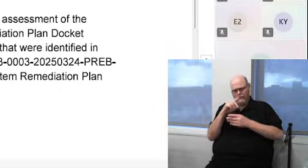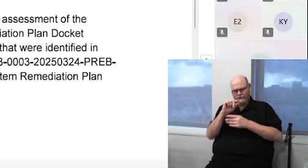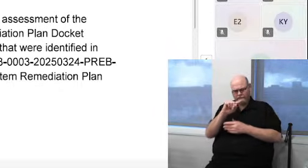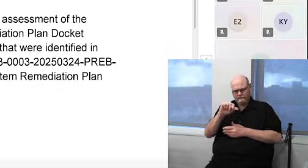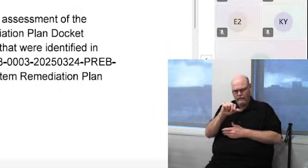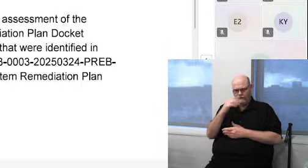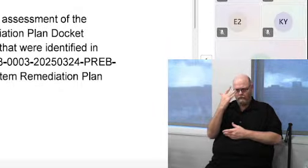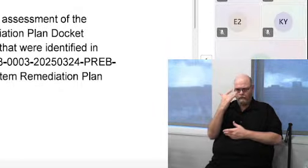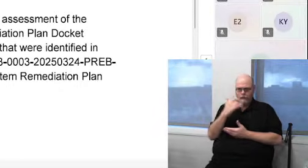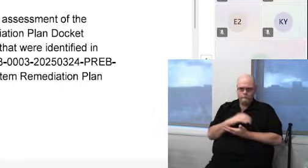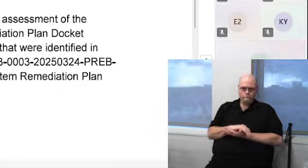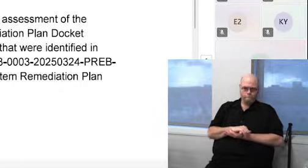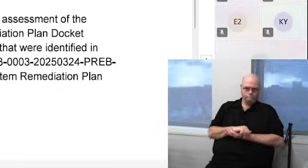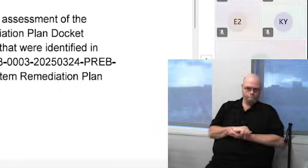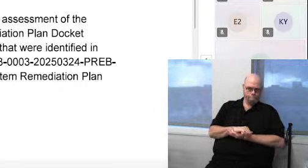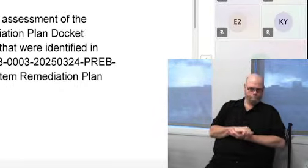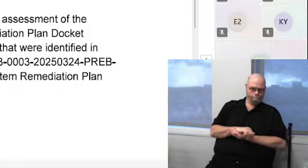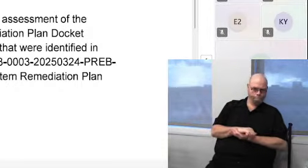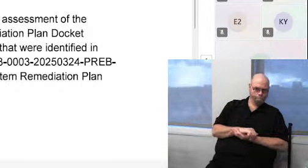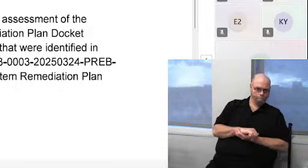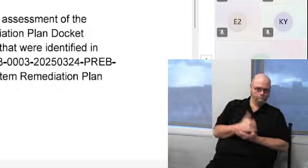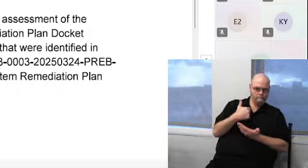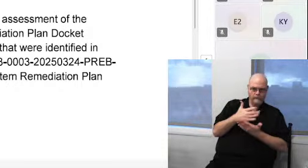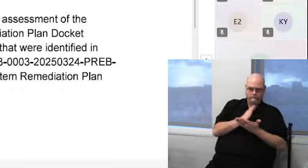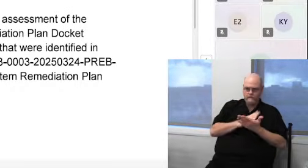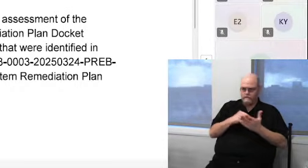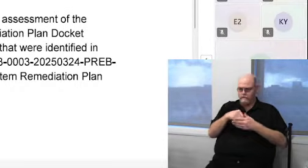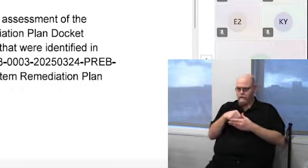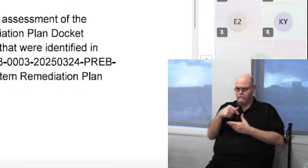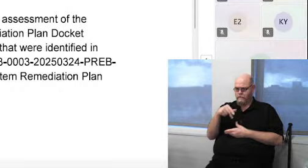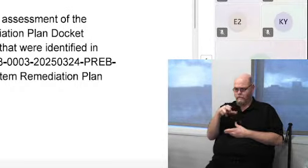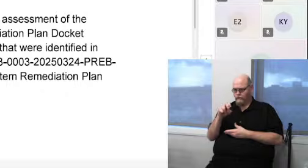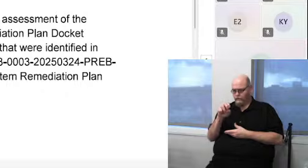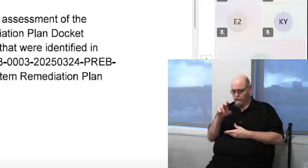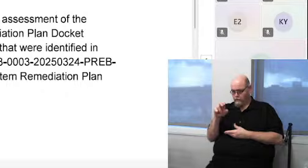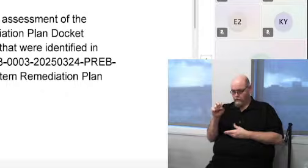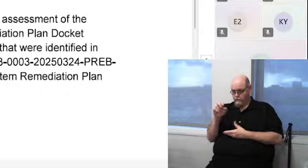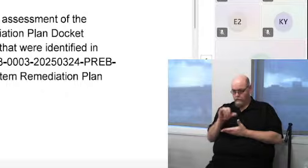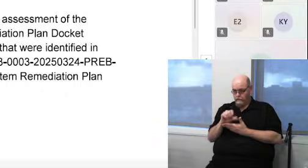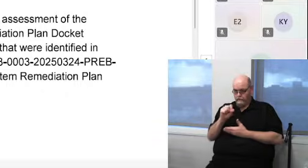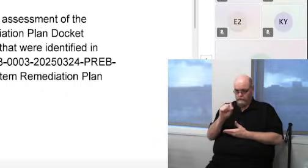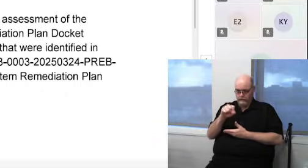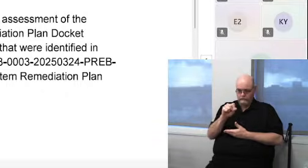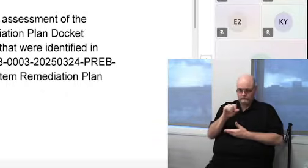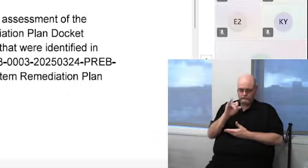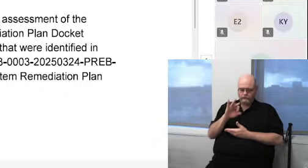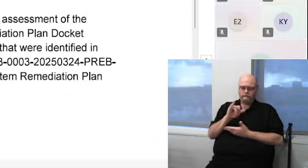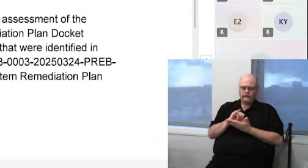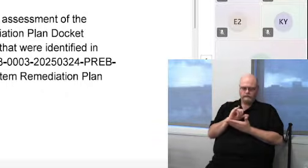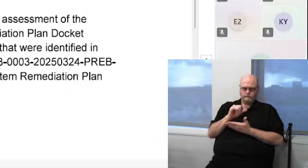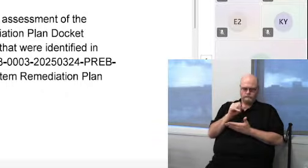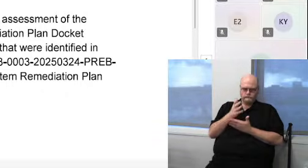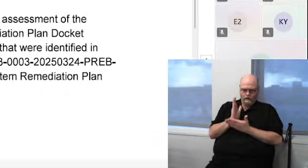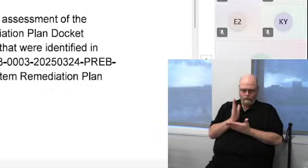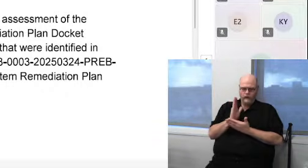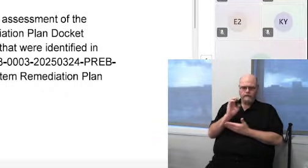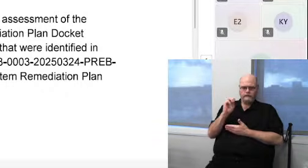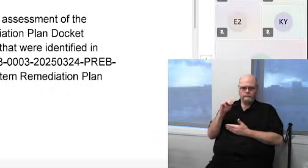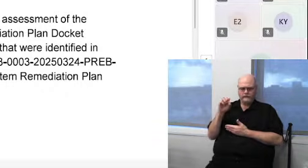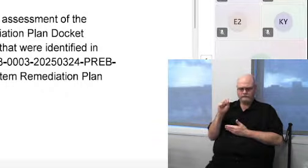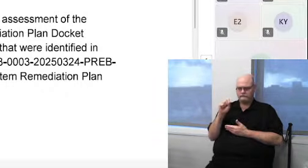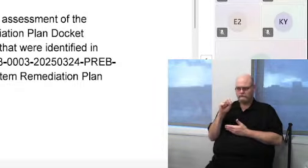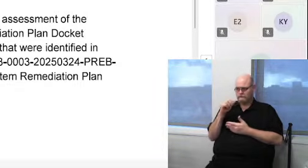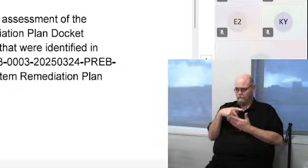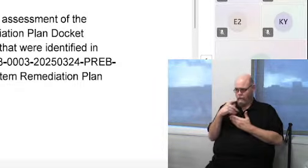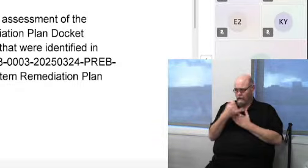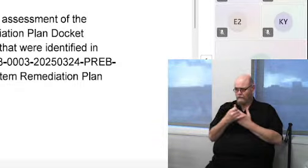We do have several projects in the queue, and I would like to mention a few, if that's okay. The EMS project